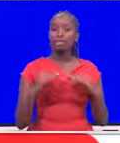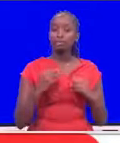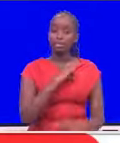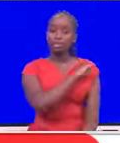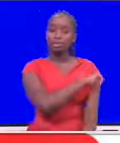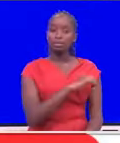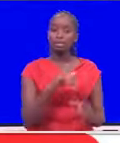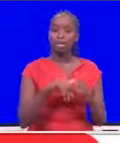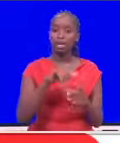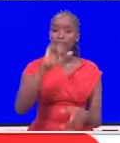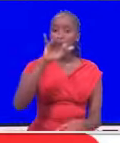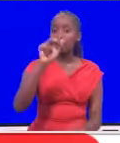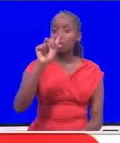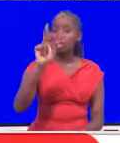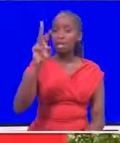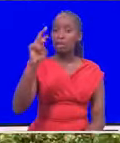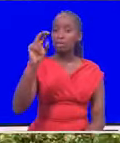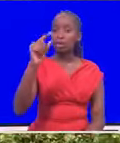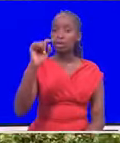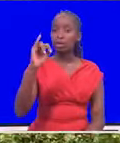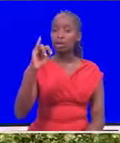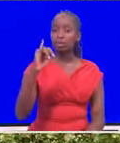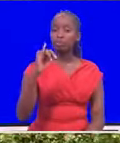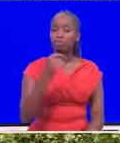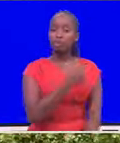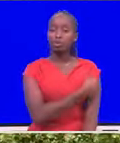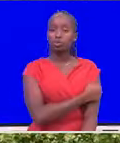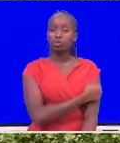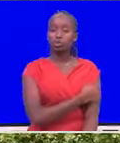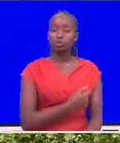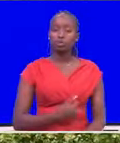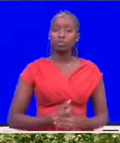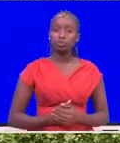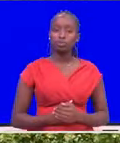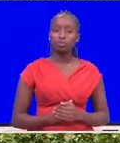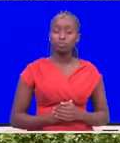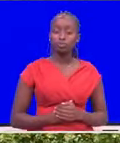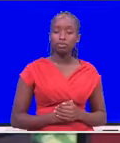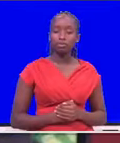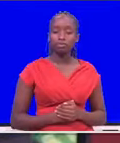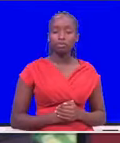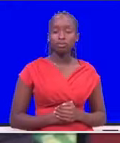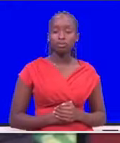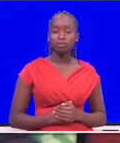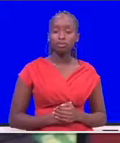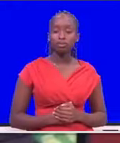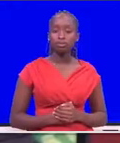Oginga Odinga Referral Hospital. Sheila Chelangat for TV 47.